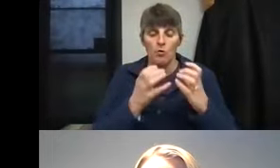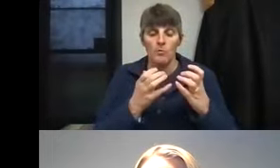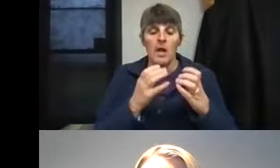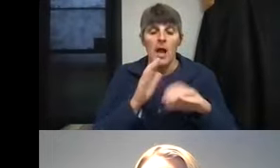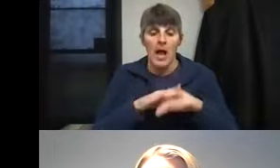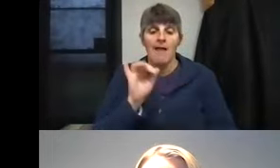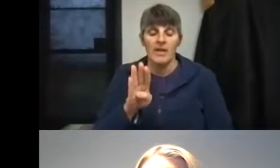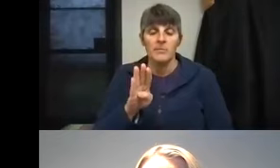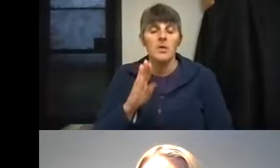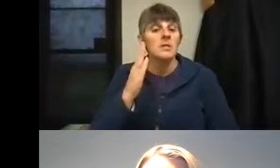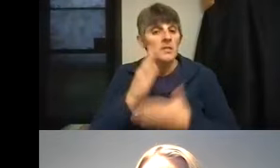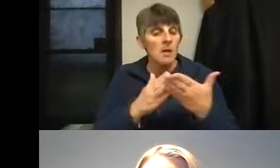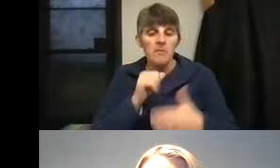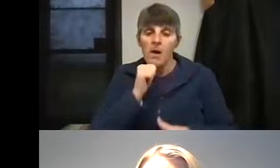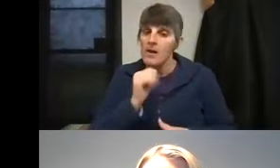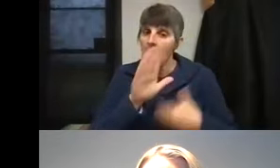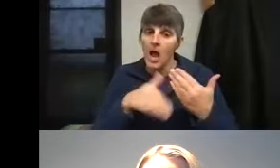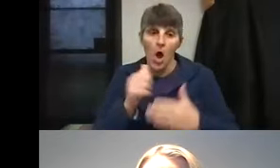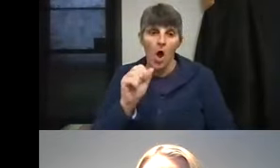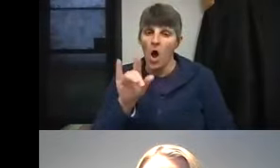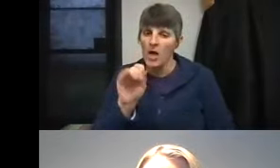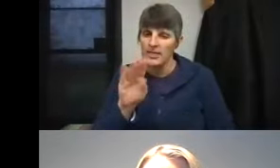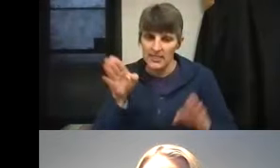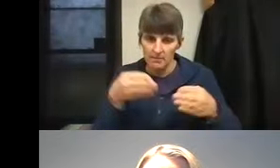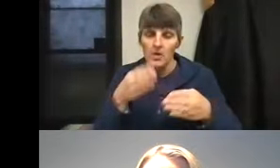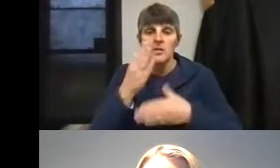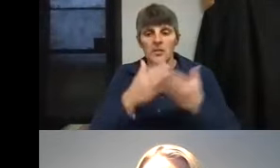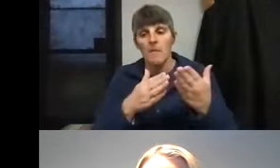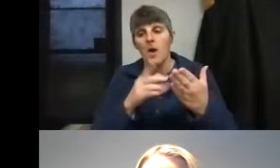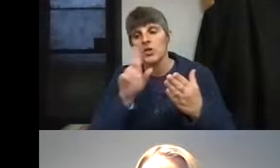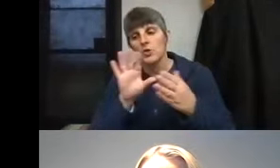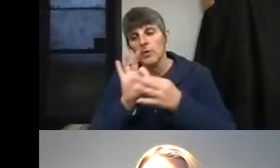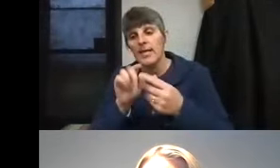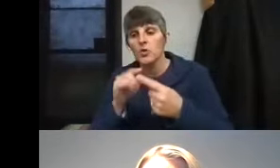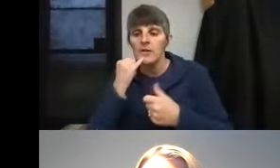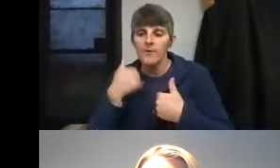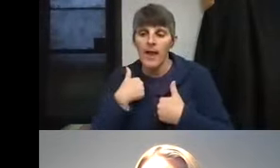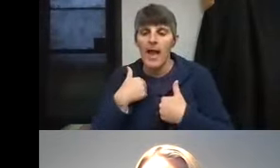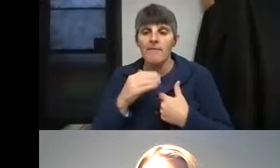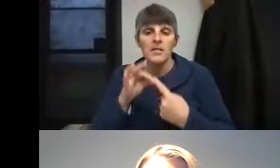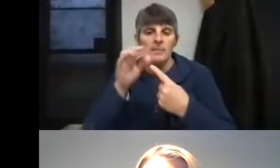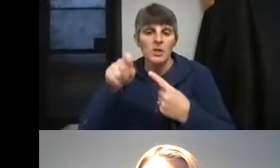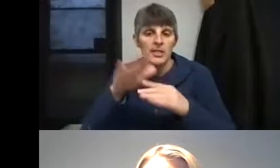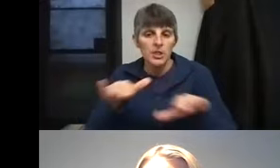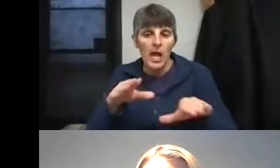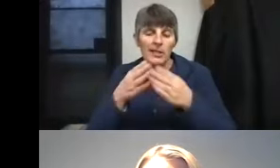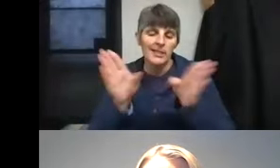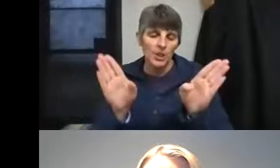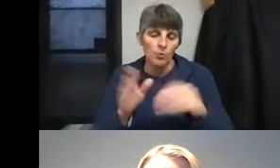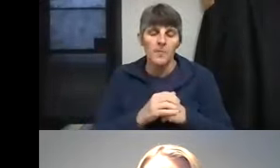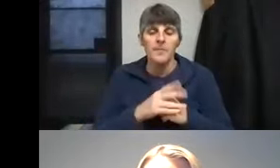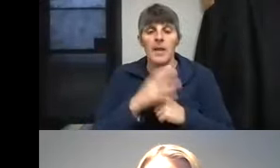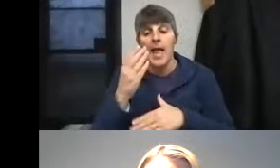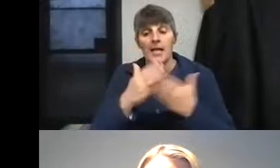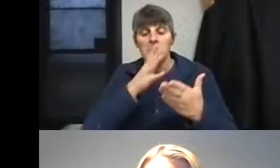on Facebook. Some of them are not all autism related. Some of them are just related towards if you just have a special needs child in general. And some